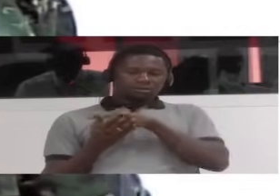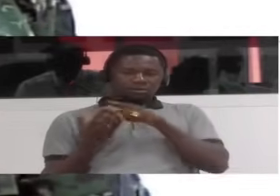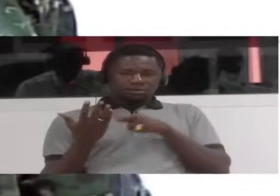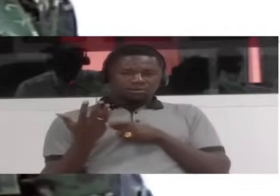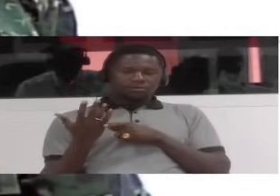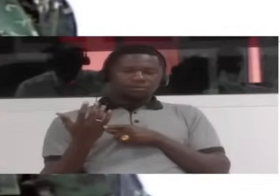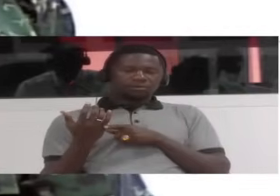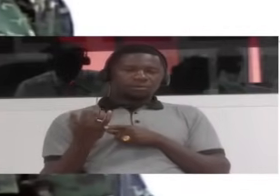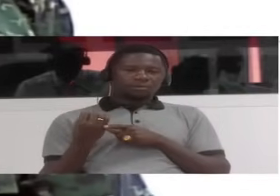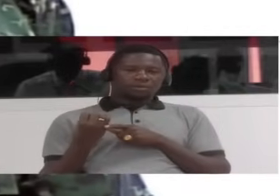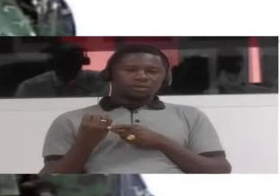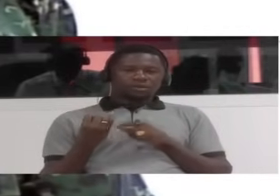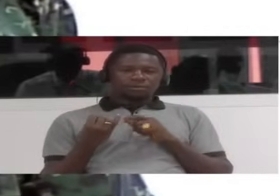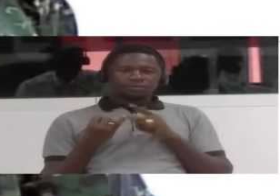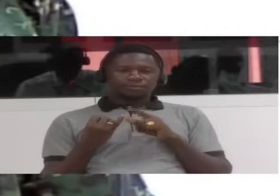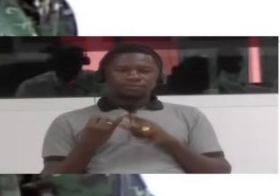Michael Jada,